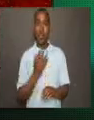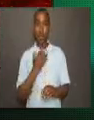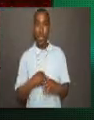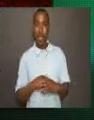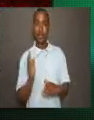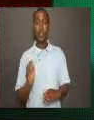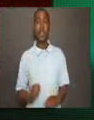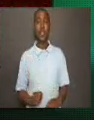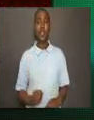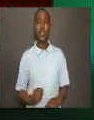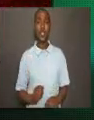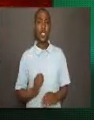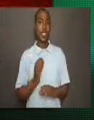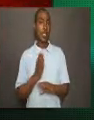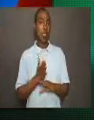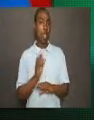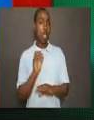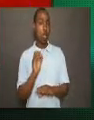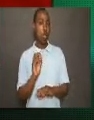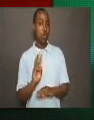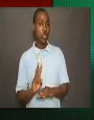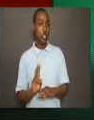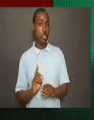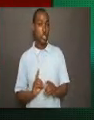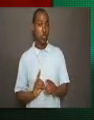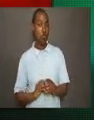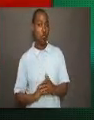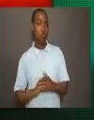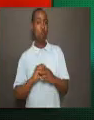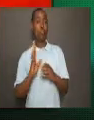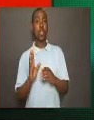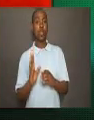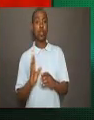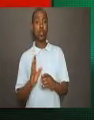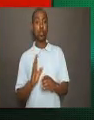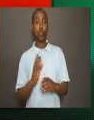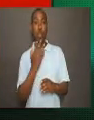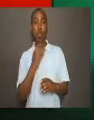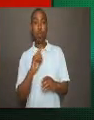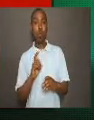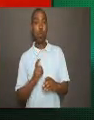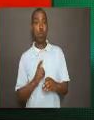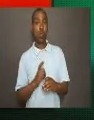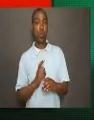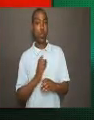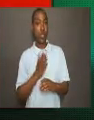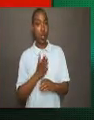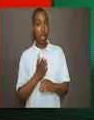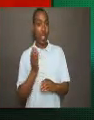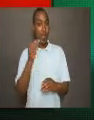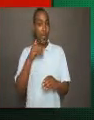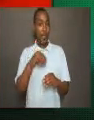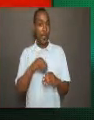blood, and oxygen diffuses out of the blood and into